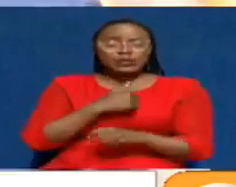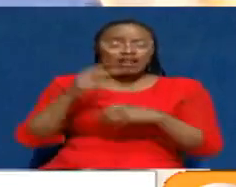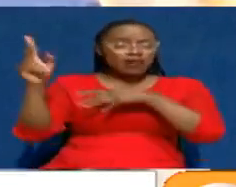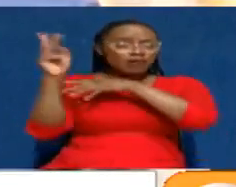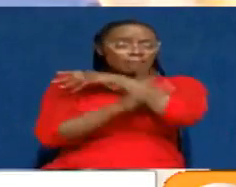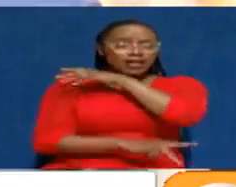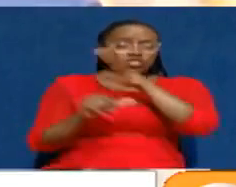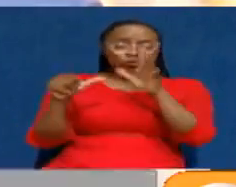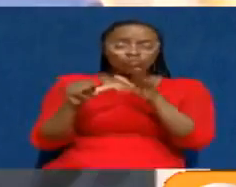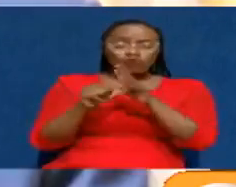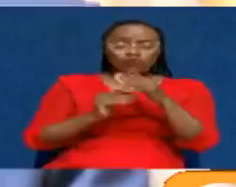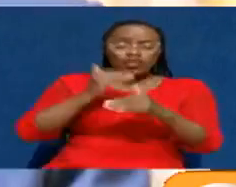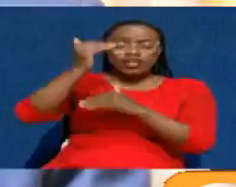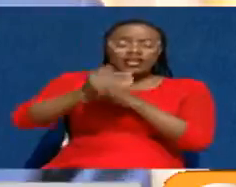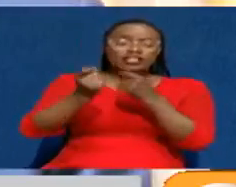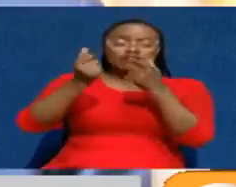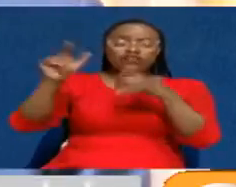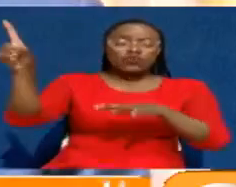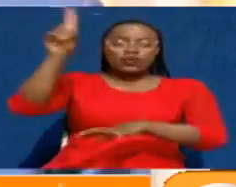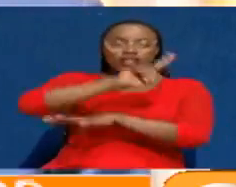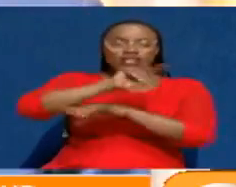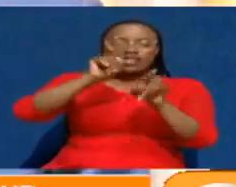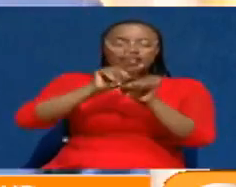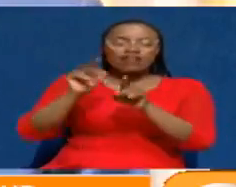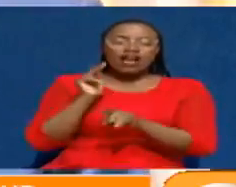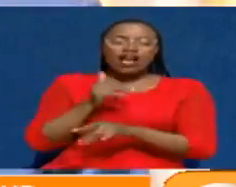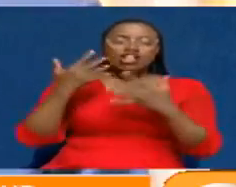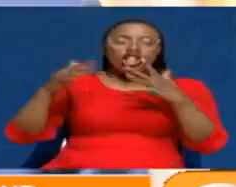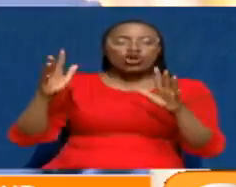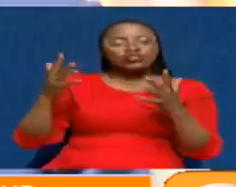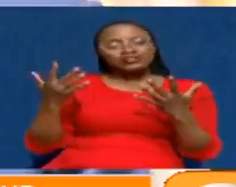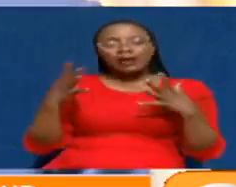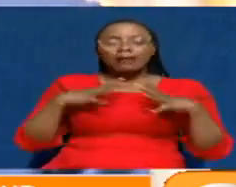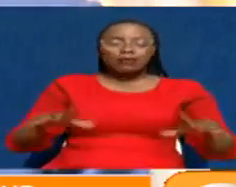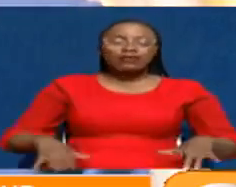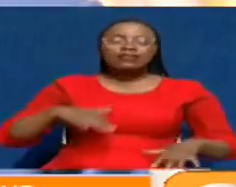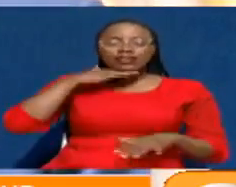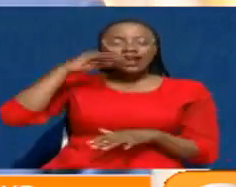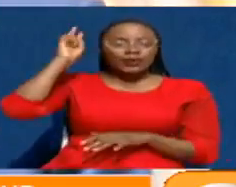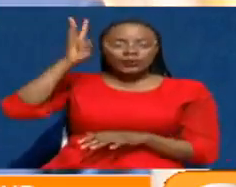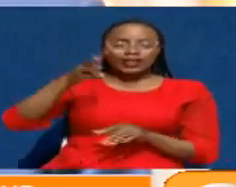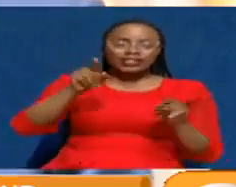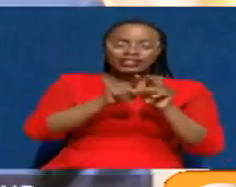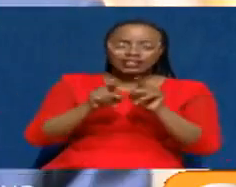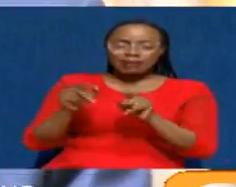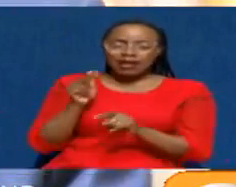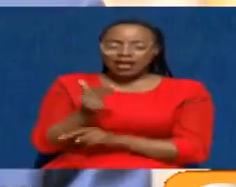worse crisis in the next few days. We are going to lose lives, and we have to be